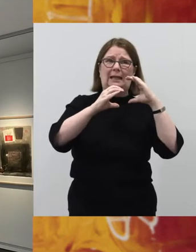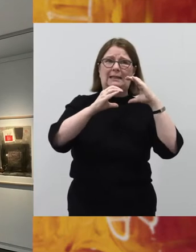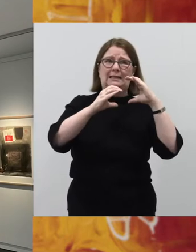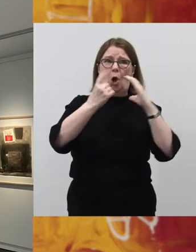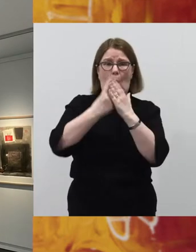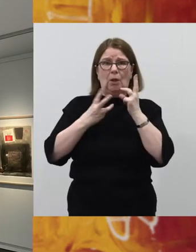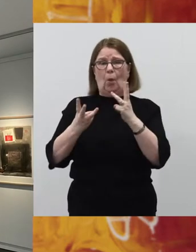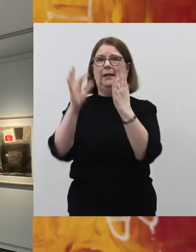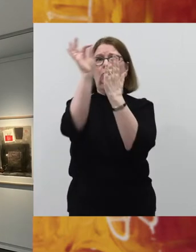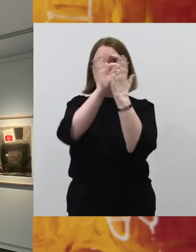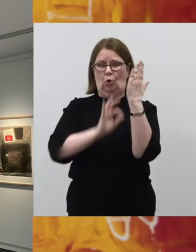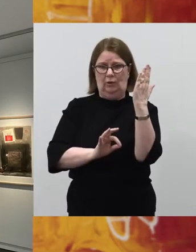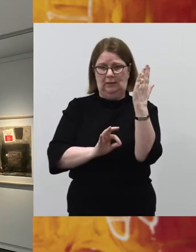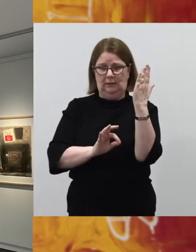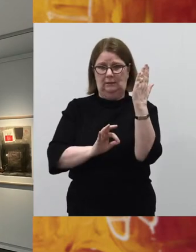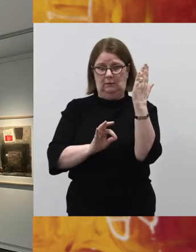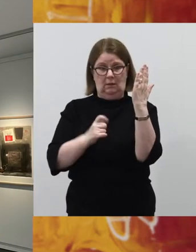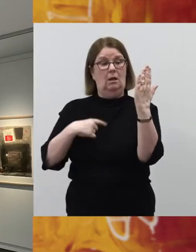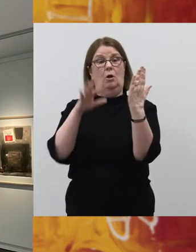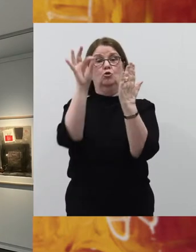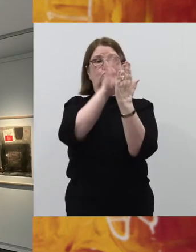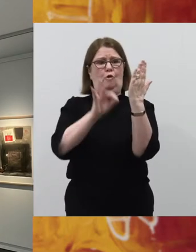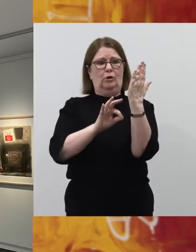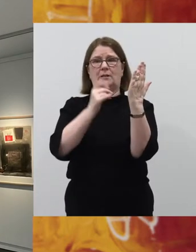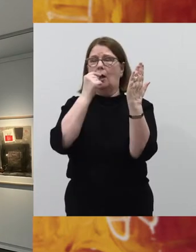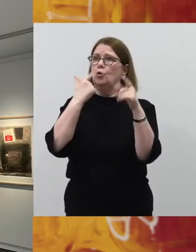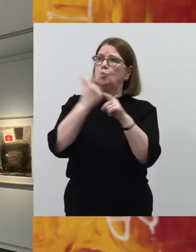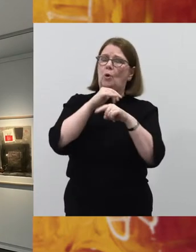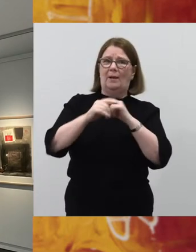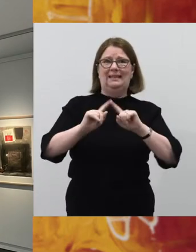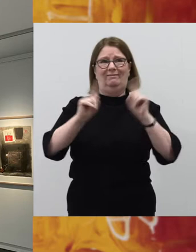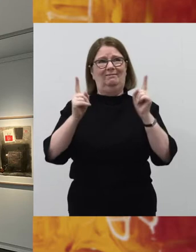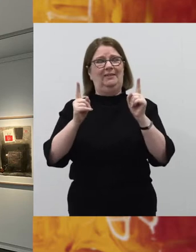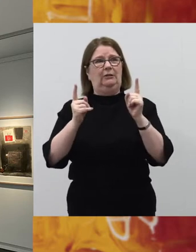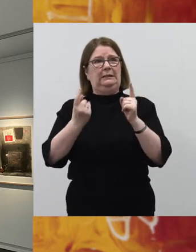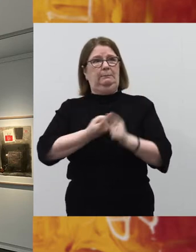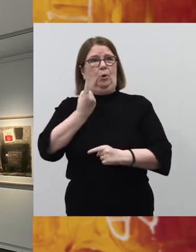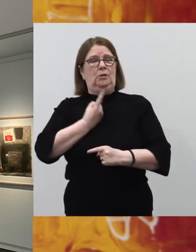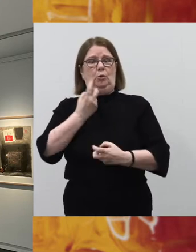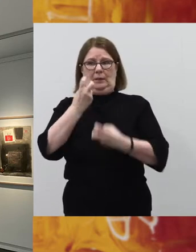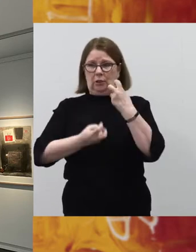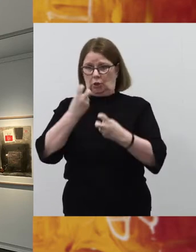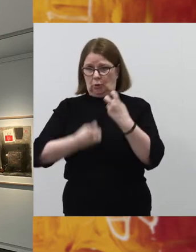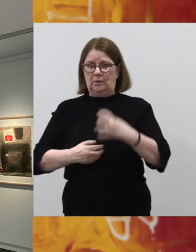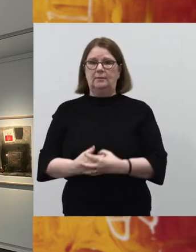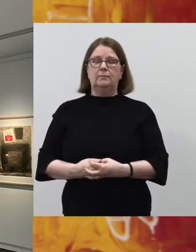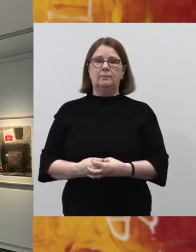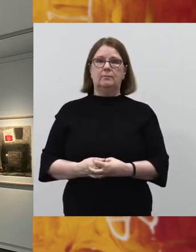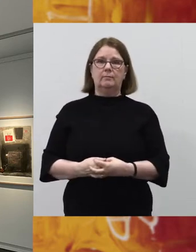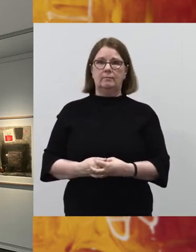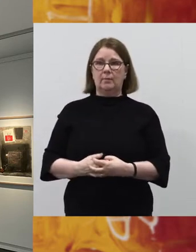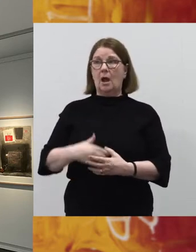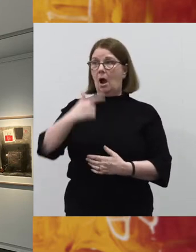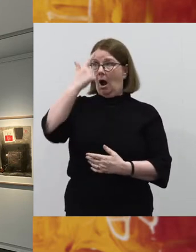existential musings. The process of delving deep, of spending time in the safe space of their studios,